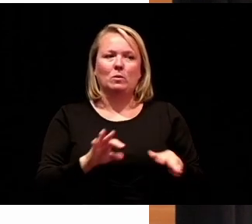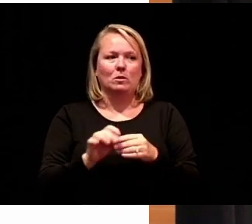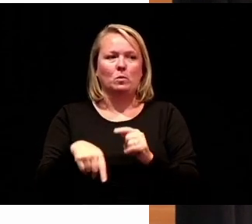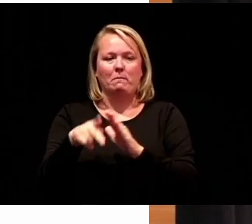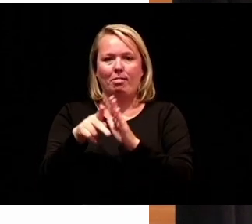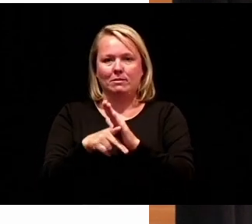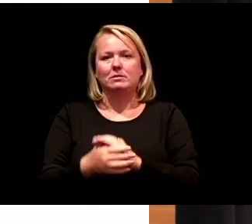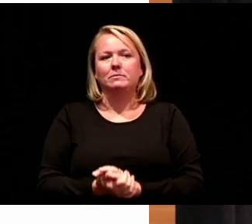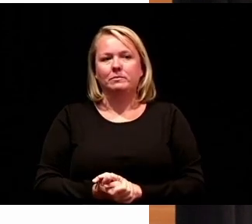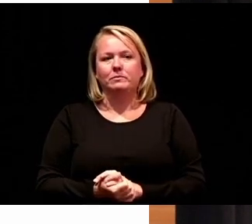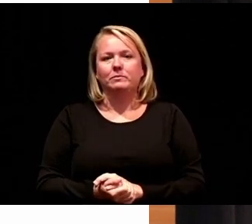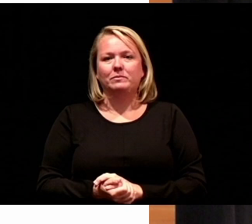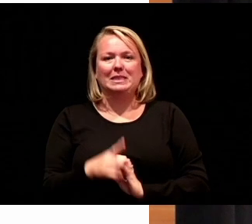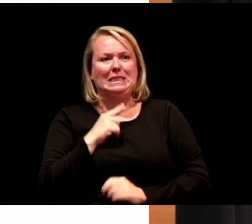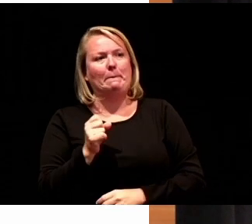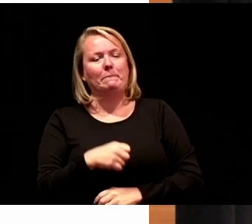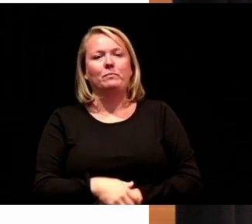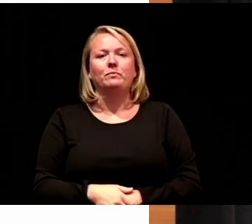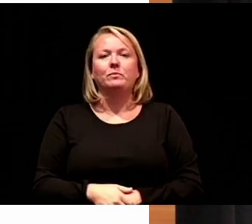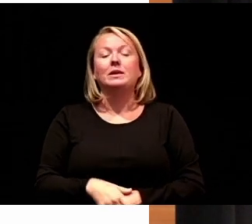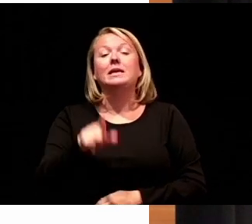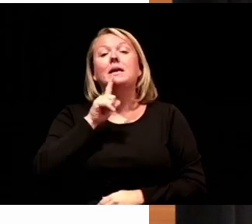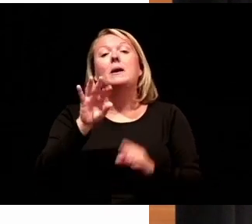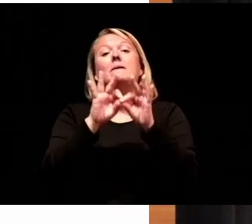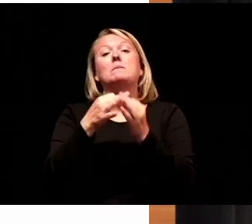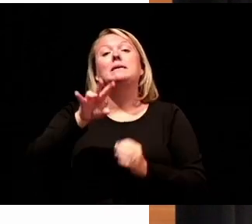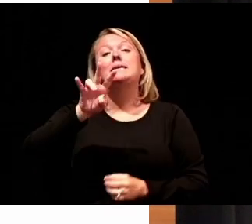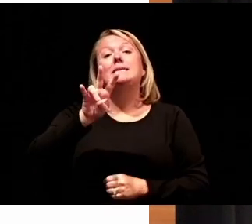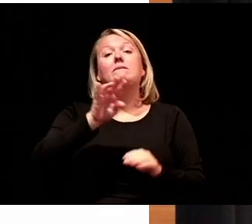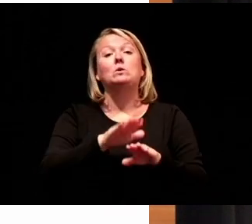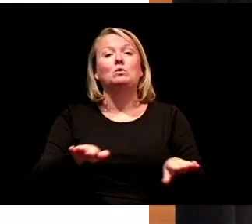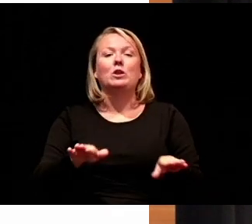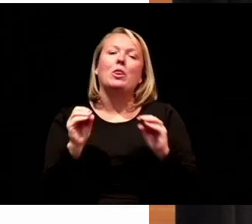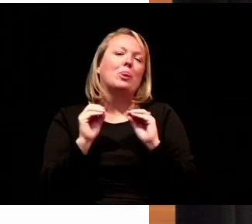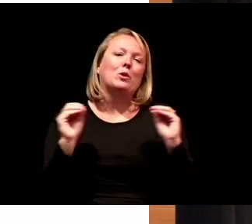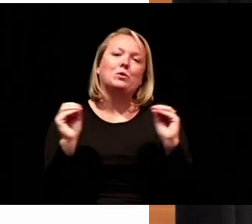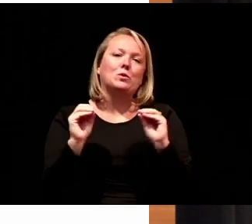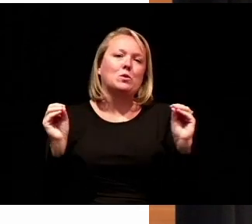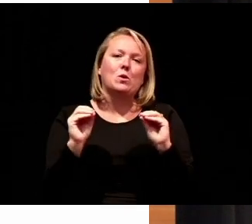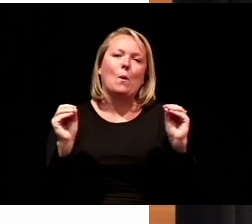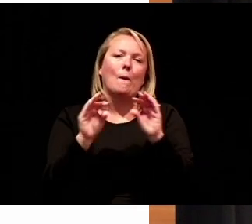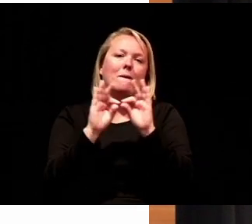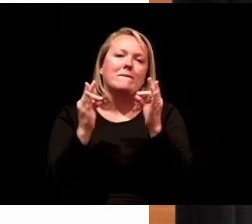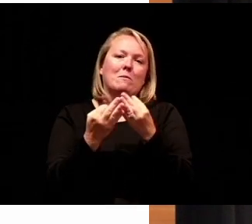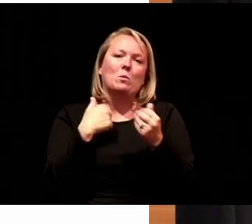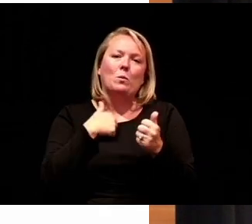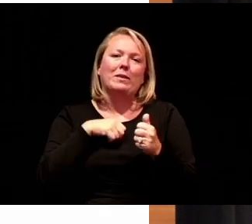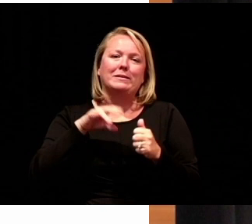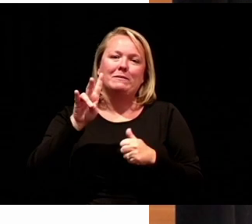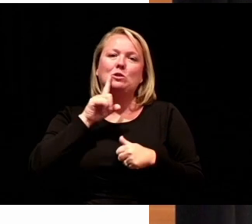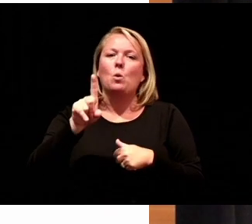is 0.2%. So utilizing one of those great tools that we were talking about before, in this case, the